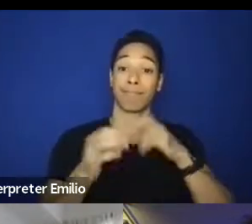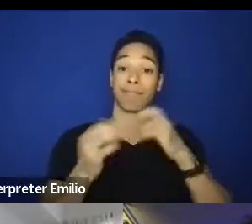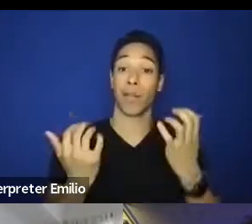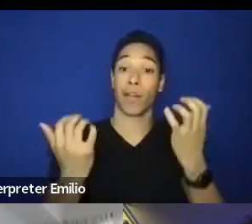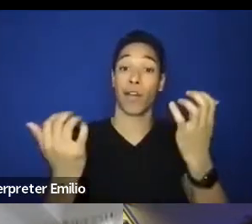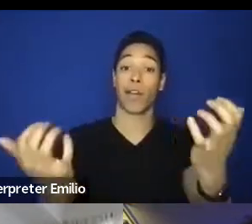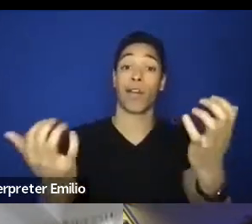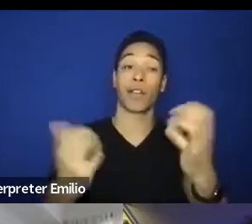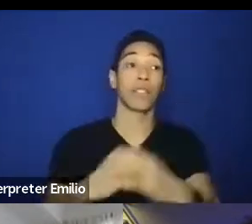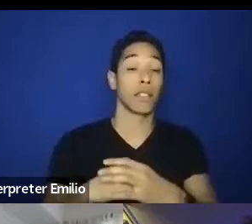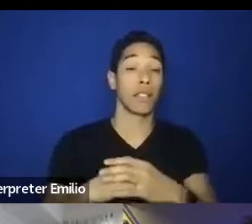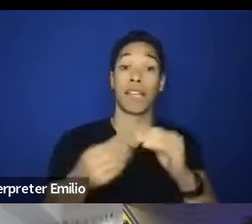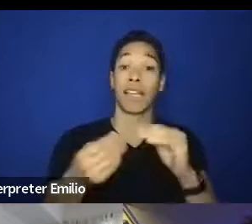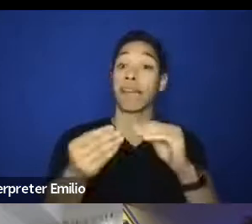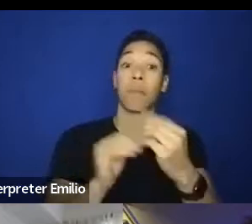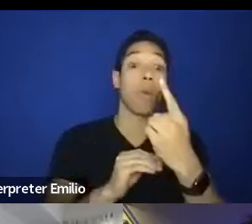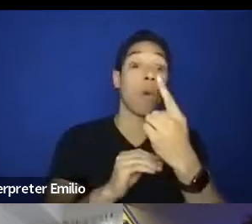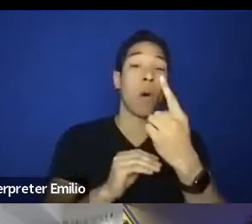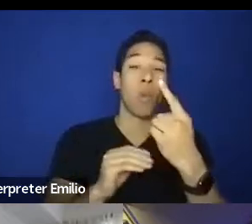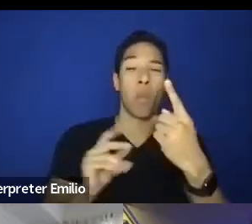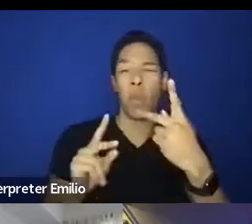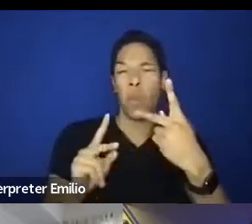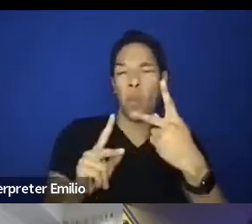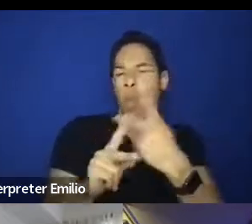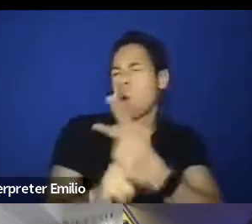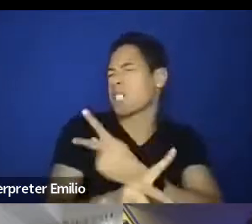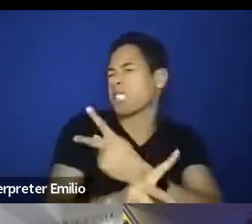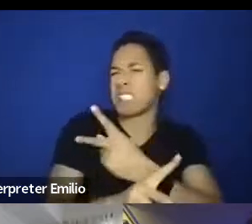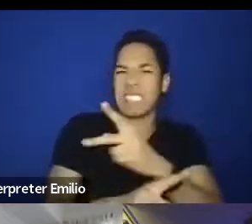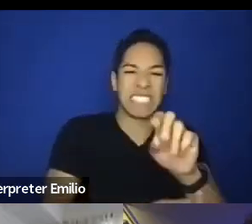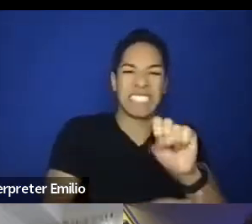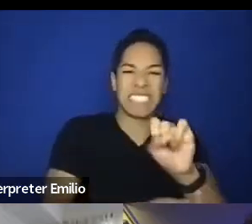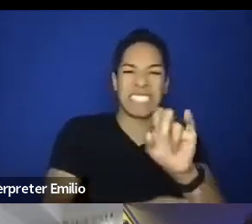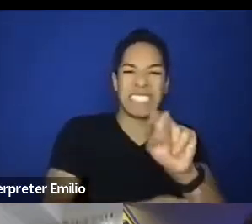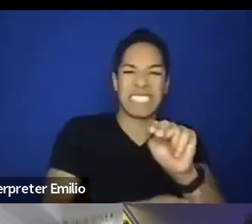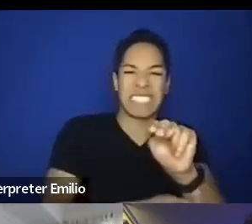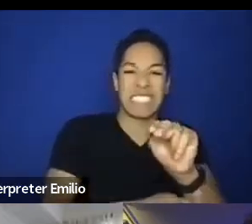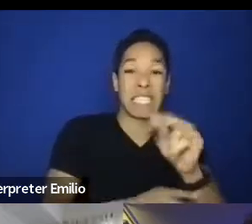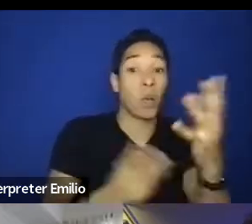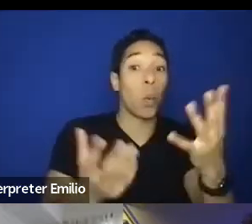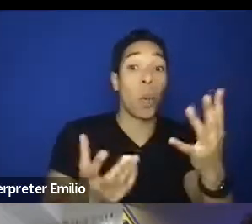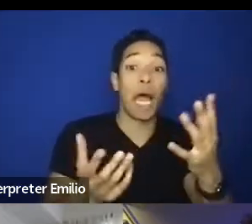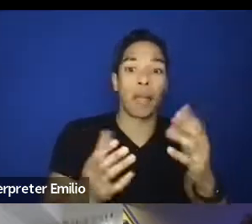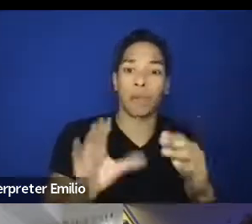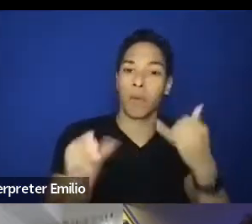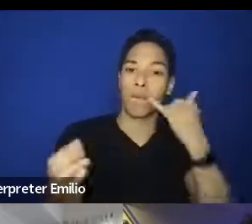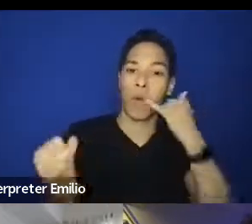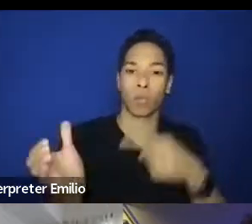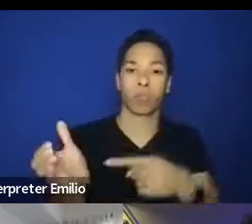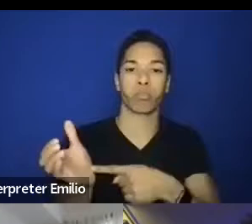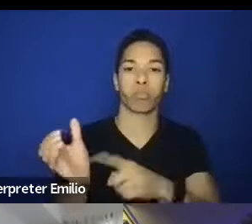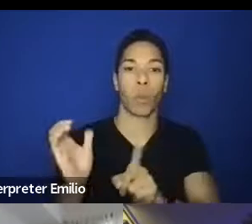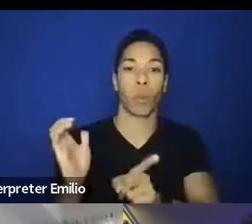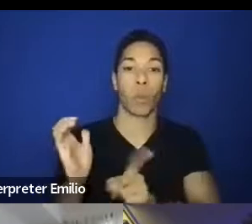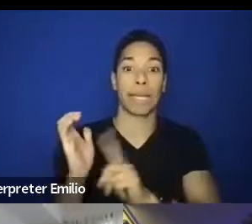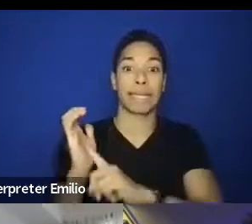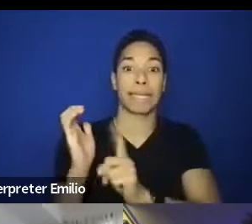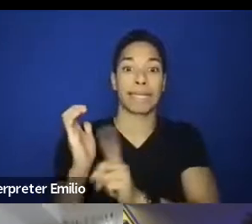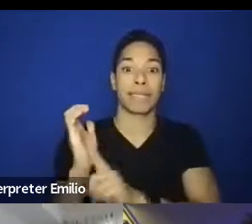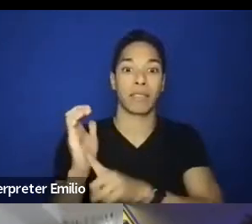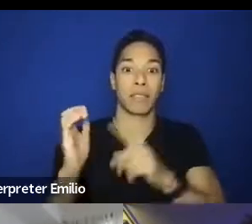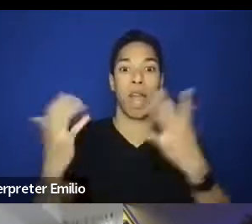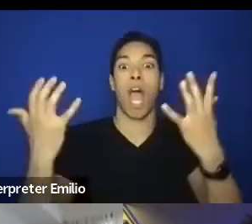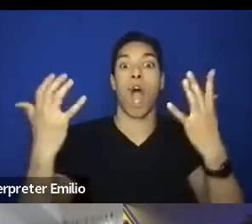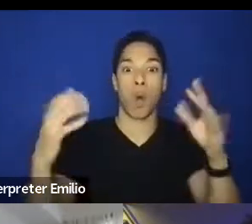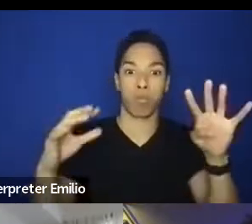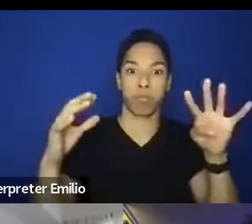one sin an audience member can do, we all know this, is your cell phone rings. We all know this. And then if someone's cell phone rings, we all have to stare at them. We have to